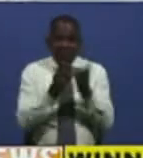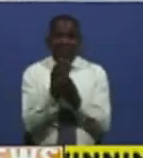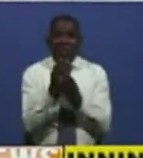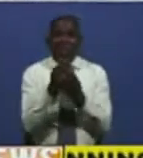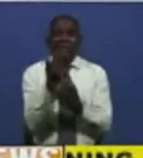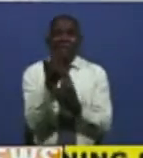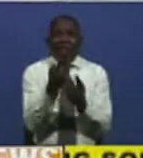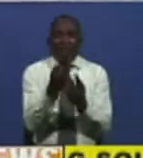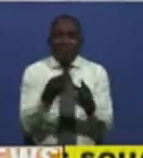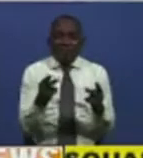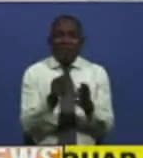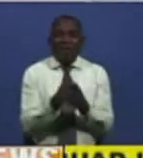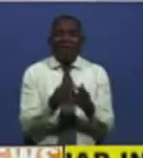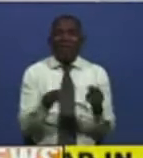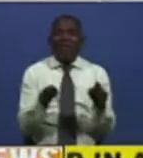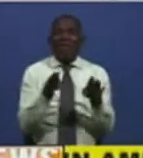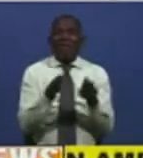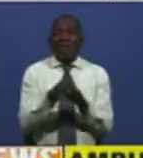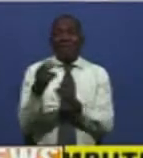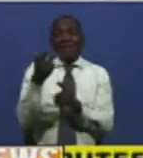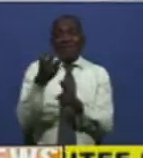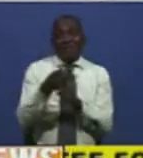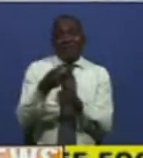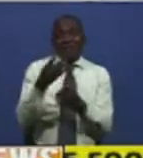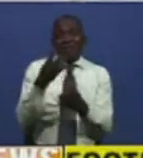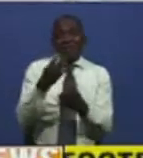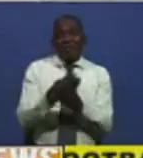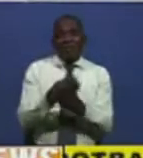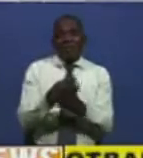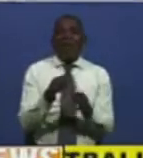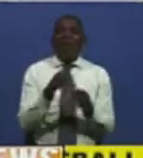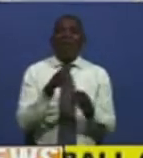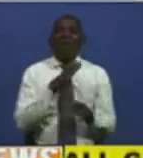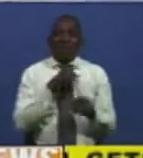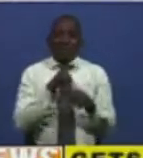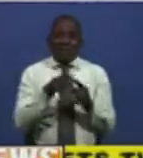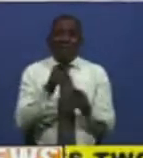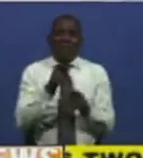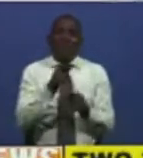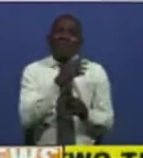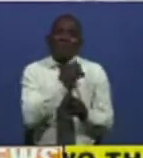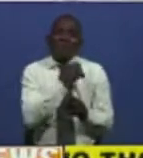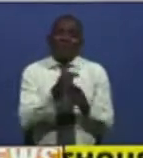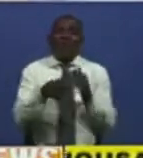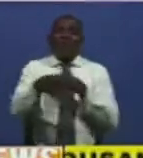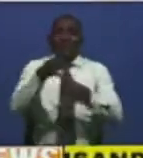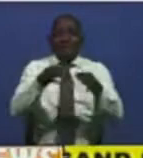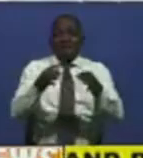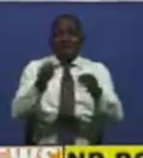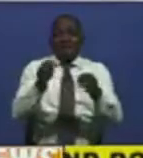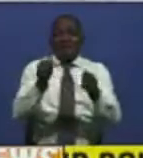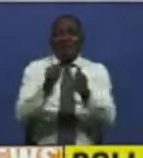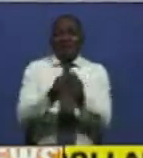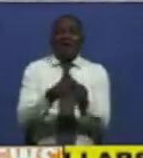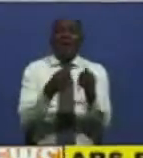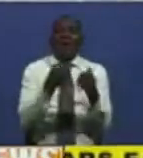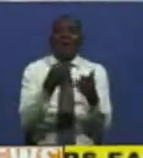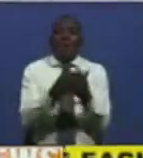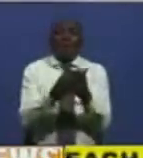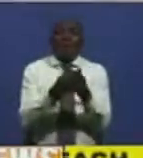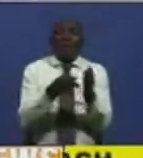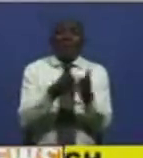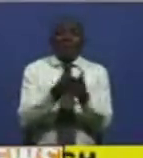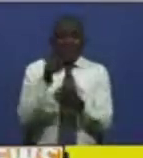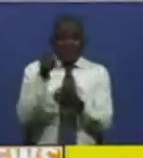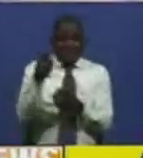three, said even though the 90-day sentence was fair, they were reminded to replace it with a fine because the actress